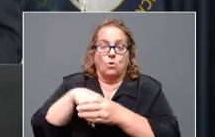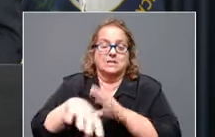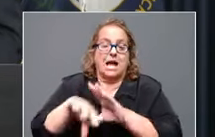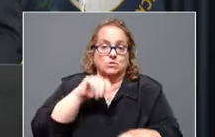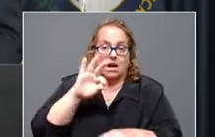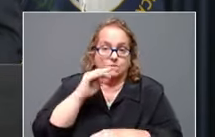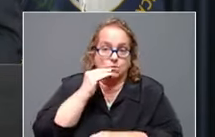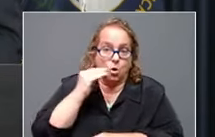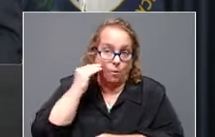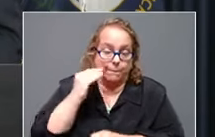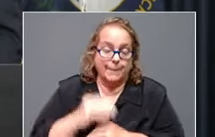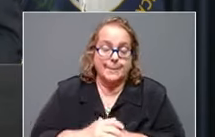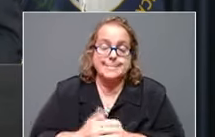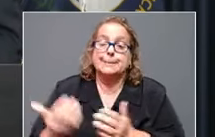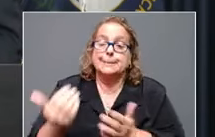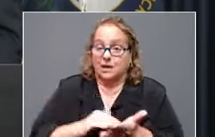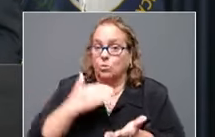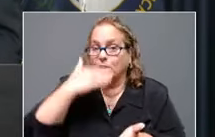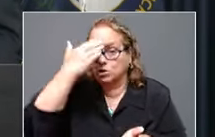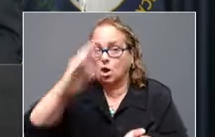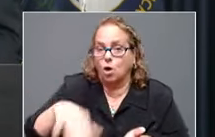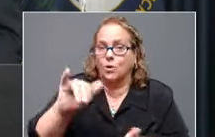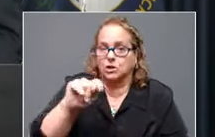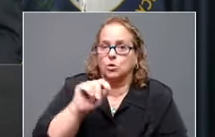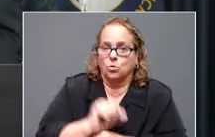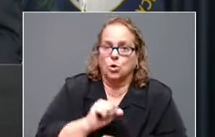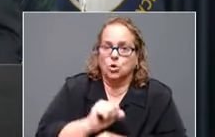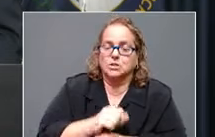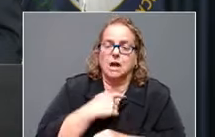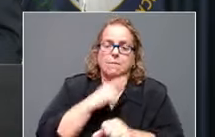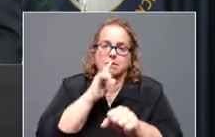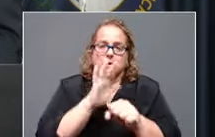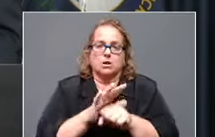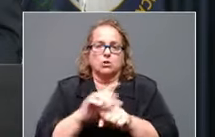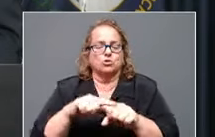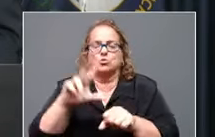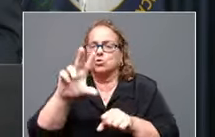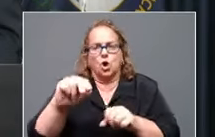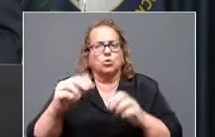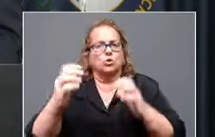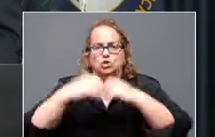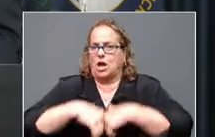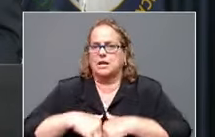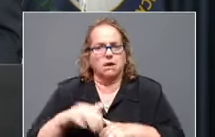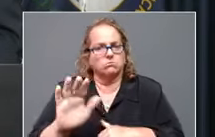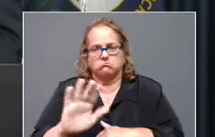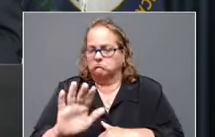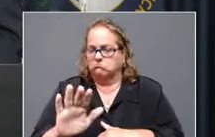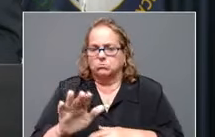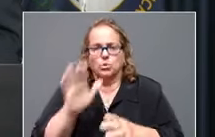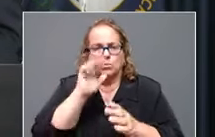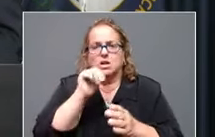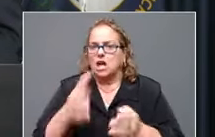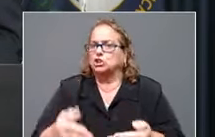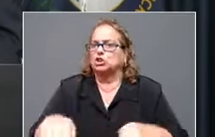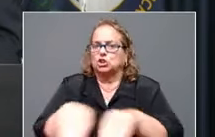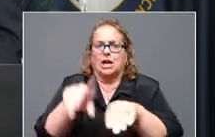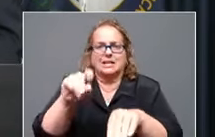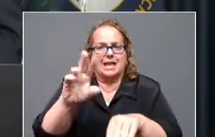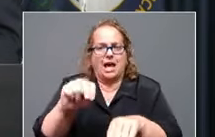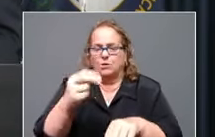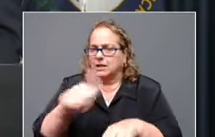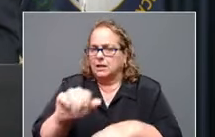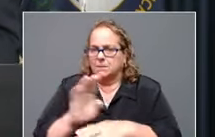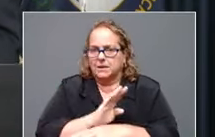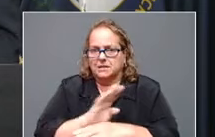things we do to do that. Number one, get vaccinated. If you hate all the steps that we have to take, if you hate wearing a mask, get your shot. If you're not getting your shot,